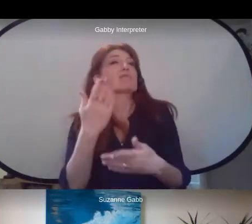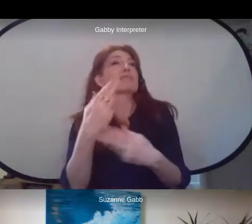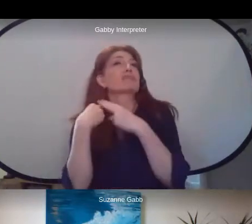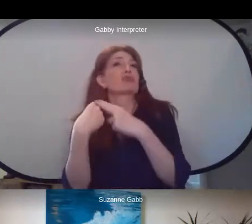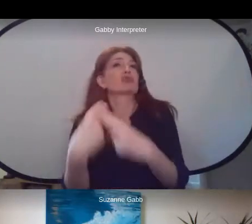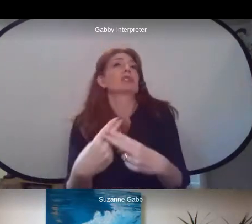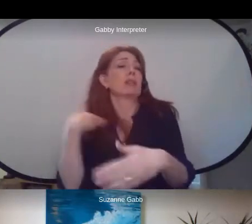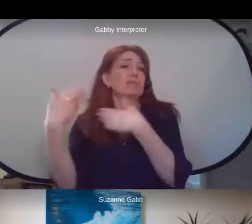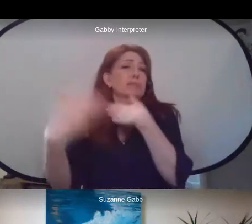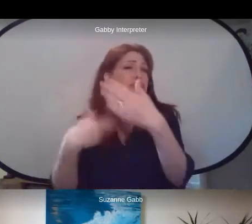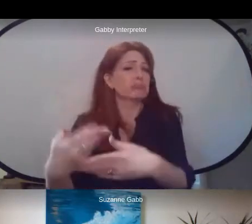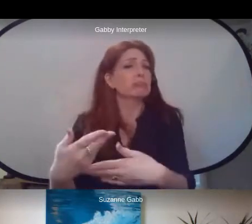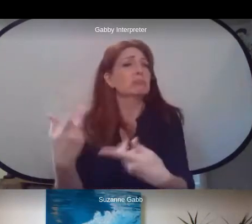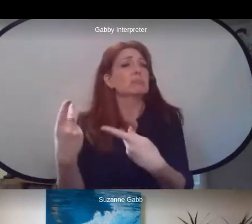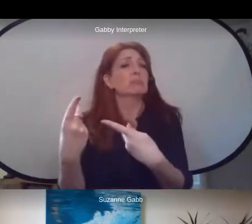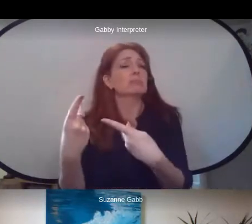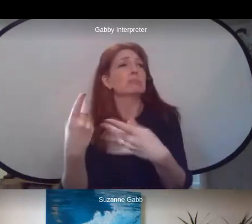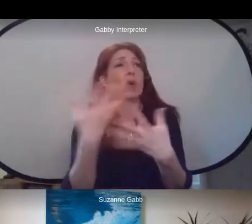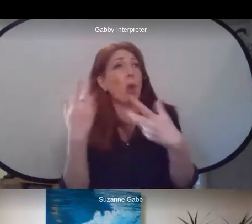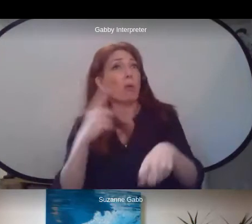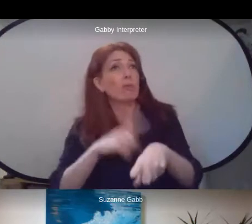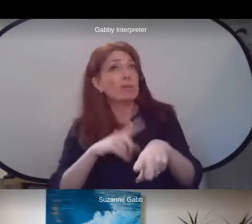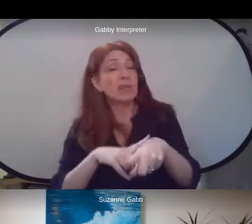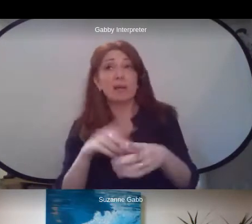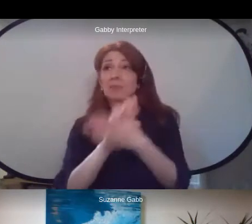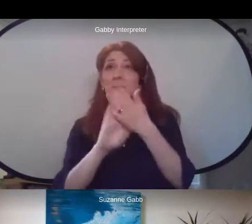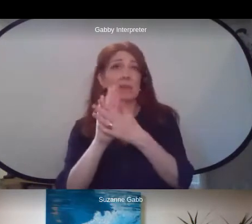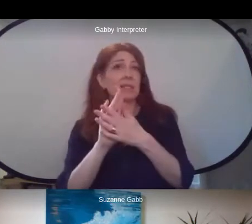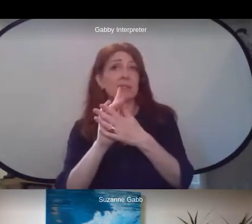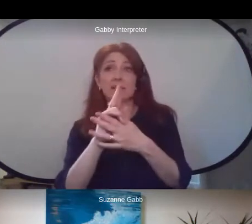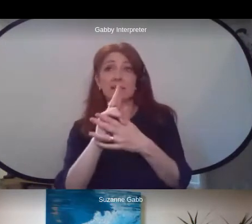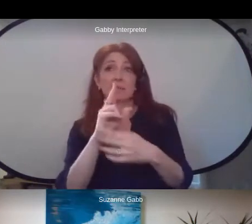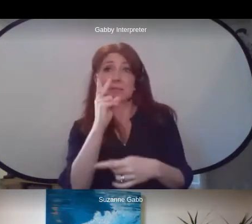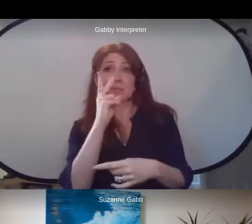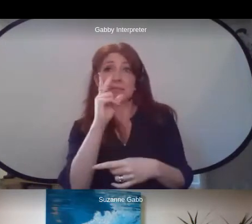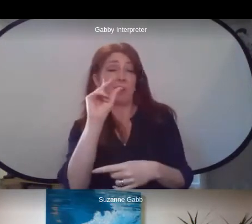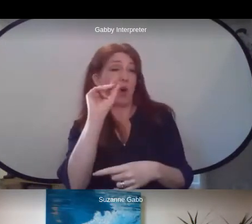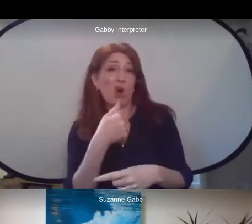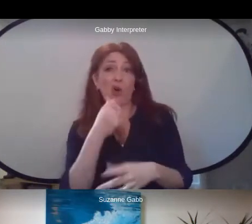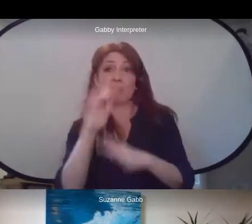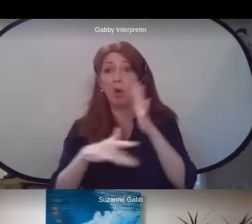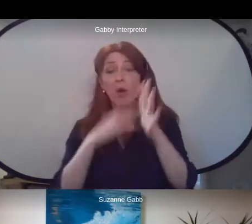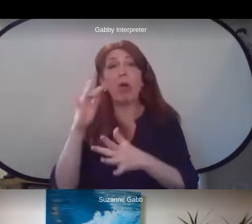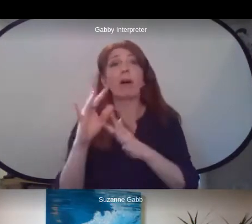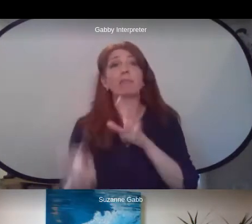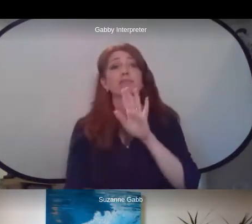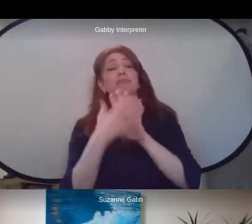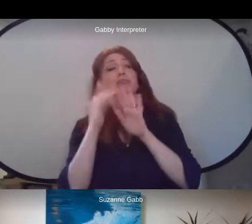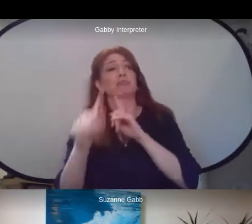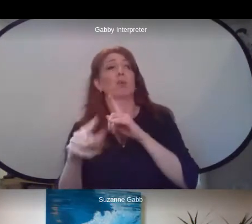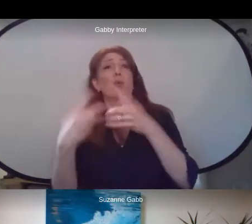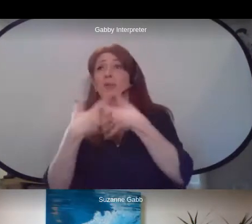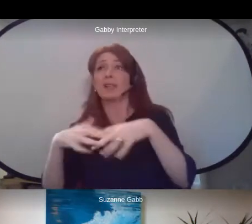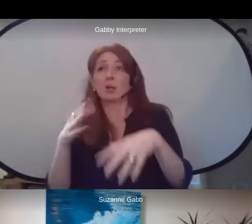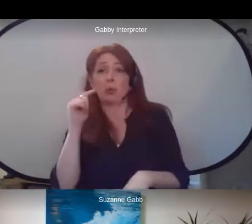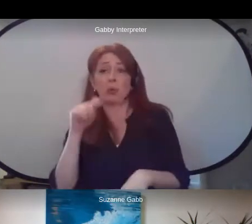sort of, a lot of those times they're not able to get online, or they haven't got the technology themselves, haven't got smartphones, would have just a